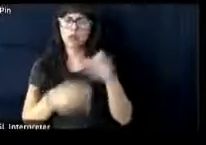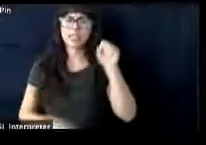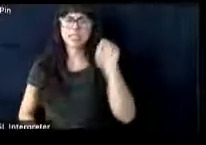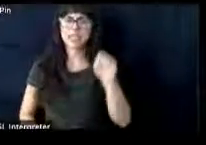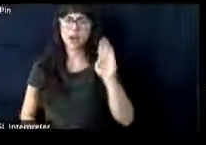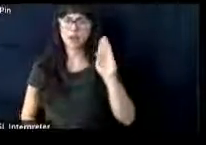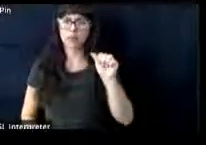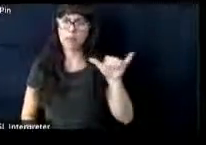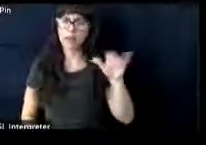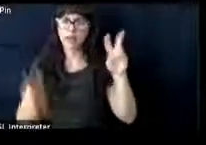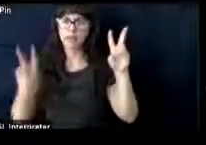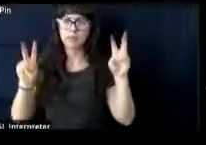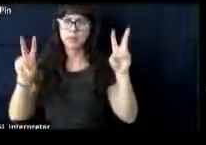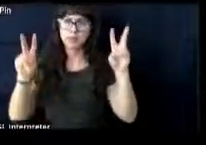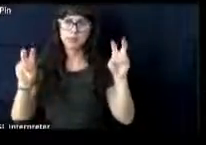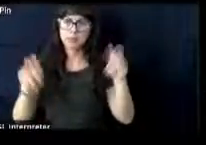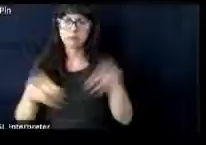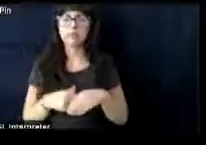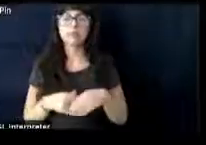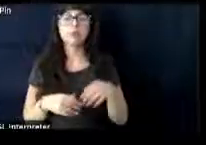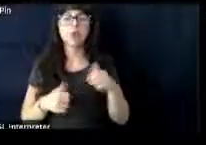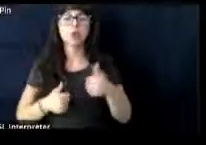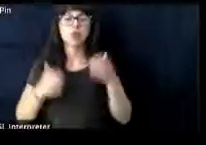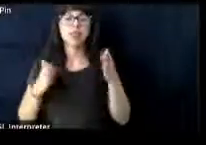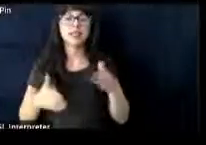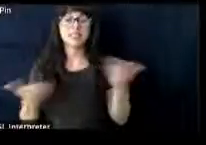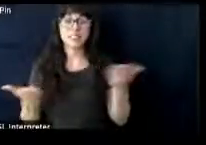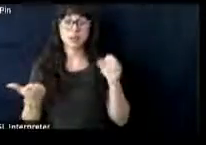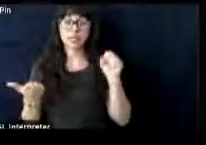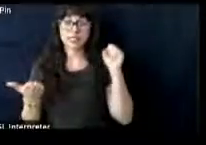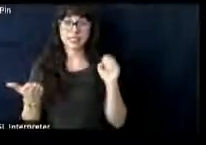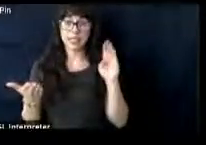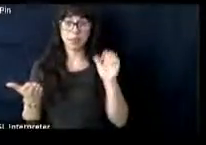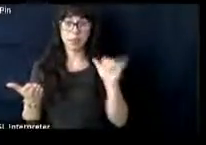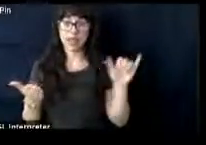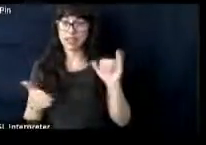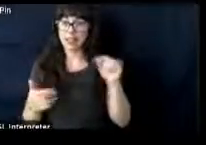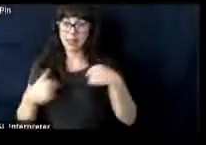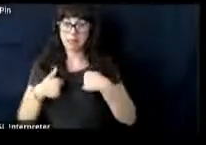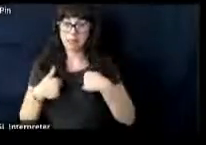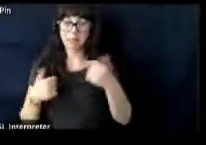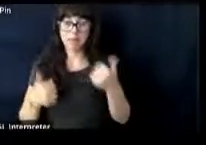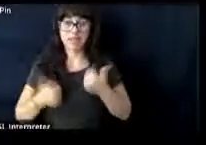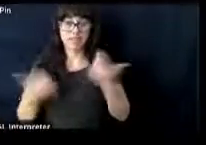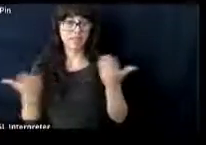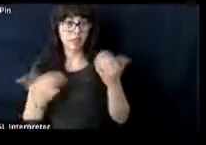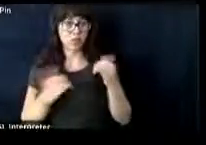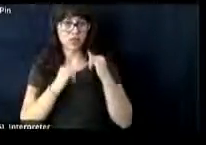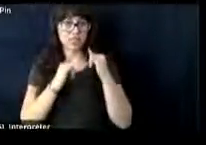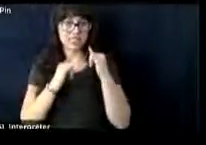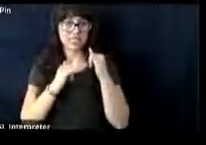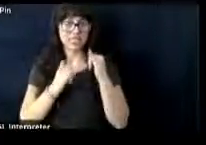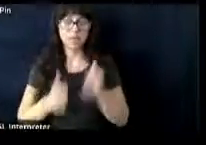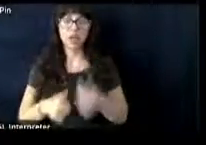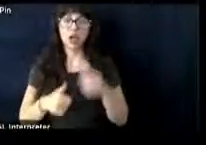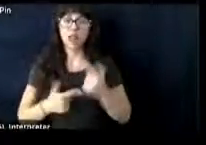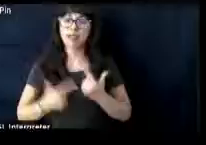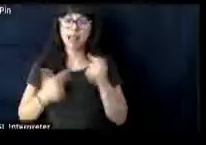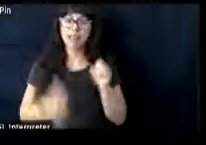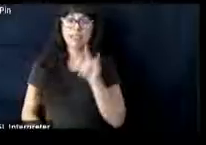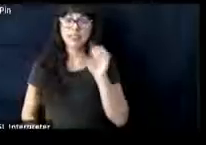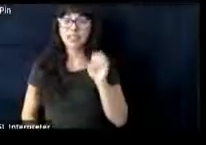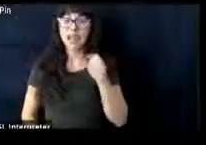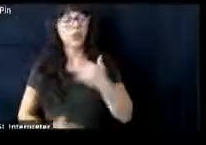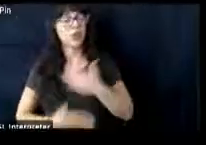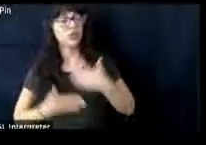Bay. Residents of the South Bay, like me, live here because we share similar lifestyles. We enjoy the